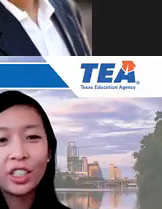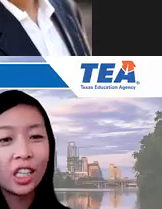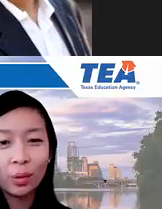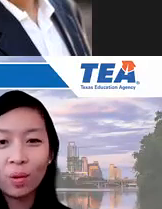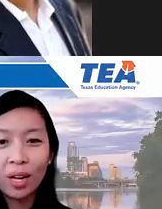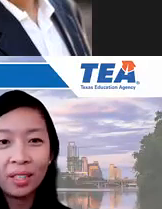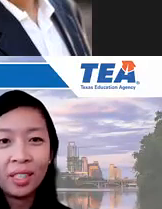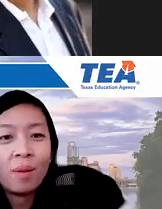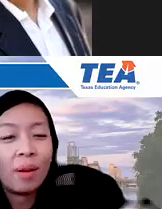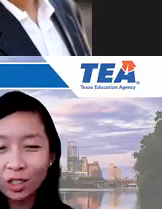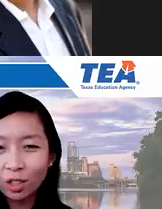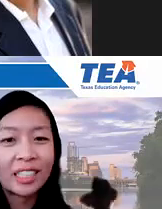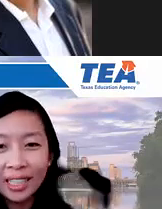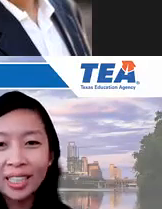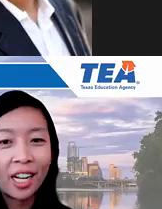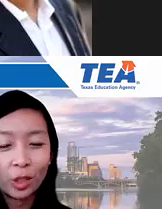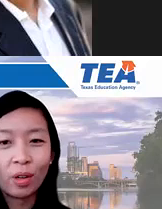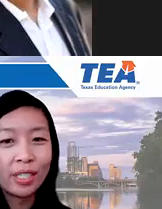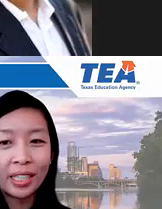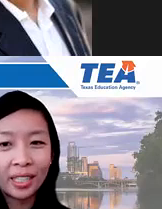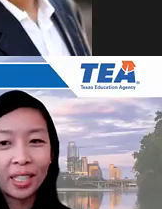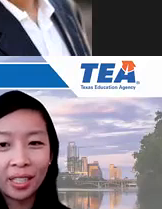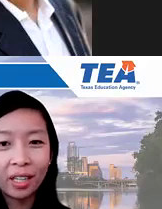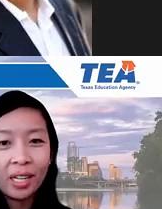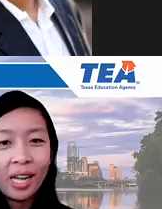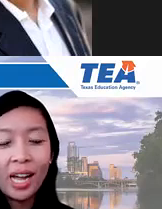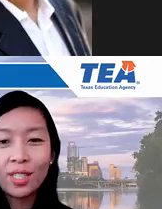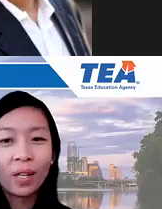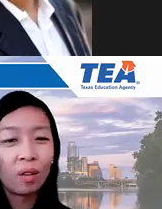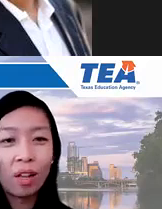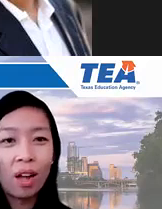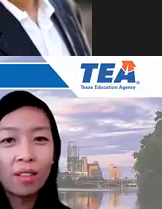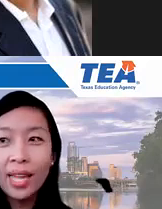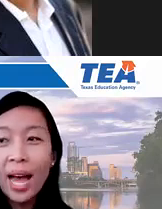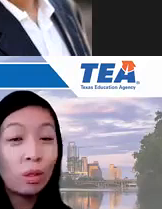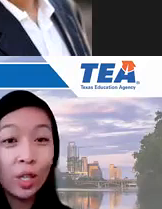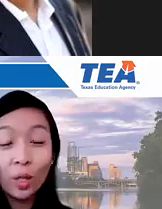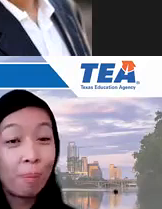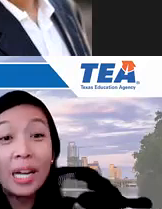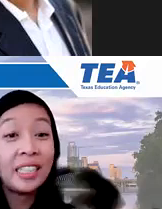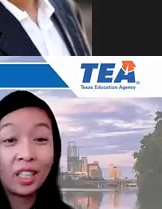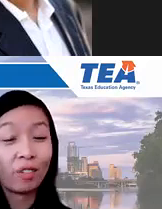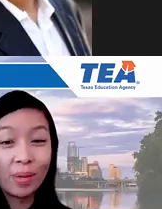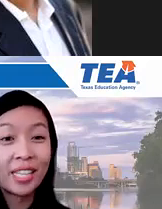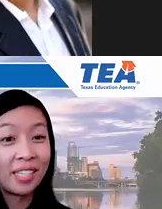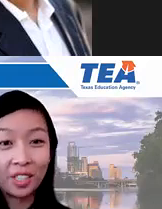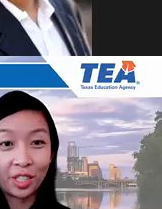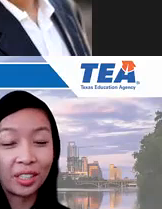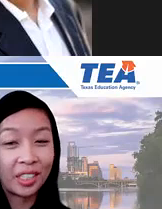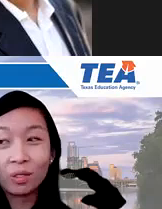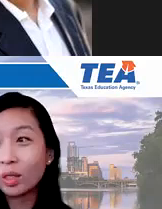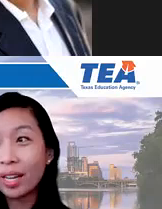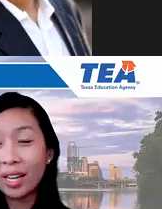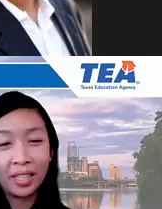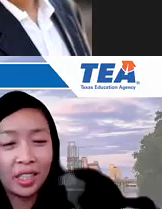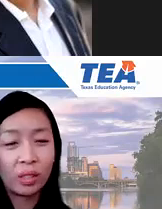if I was teaching Algebra 1, my kids would get assessed on Algebra 1 TEKS at the end of the year. And so I think that was huge, a big deal for me as a teacher.